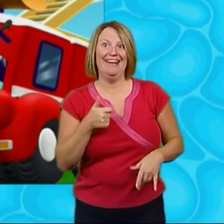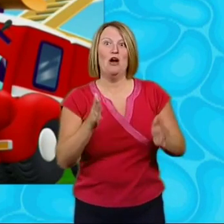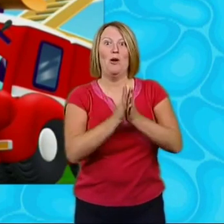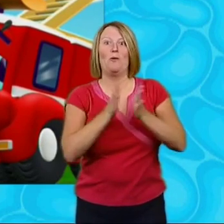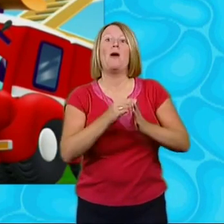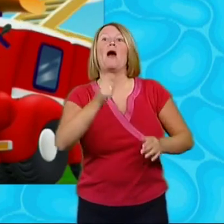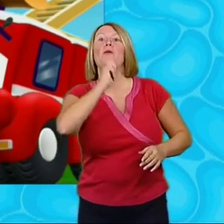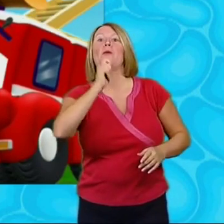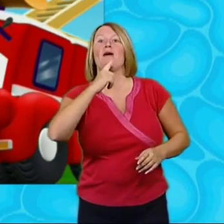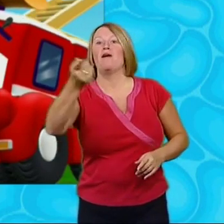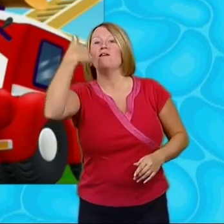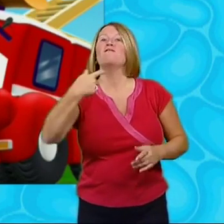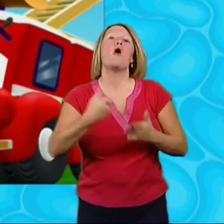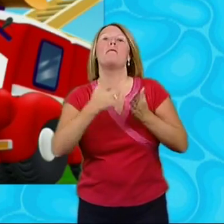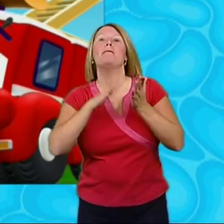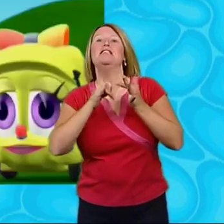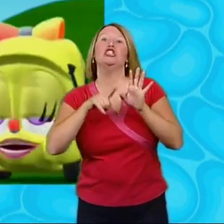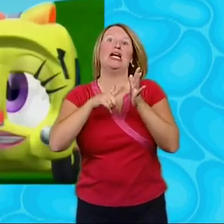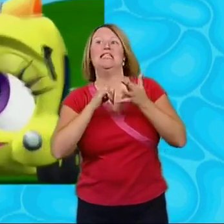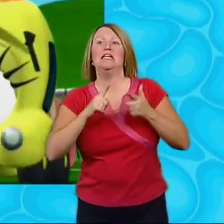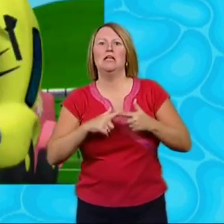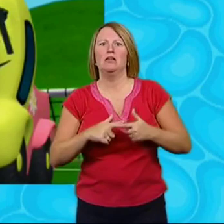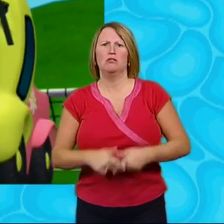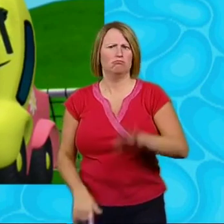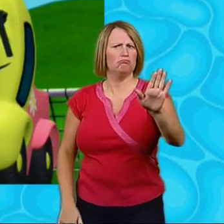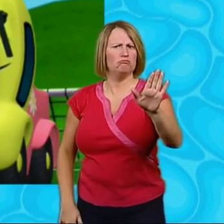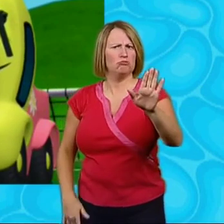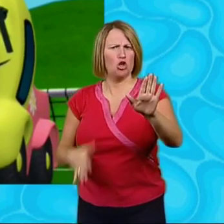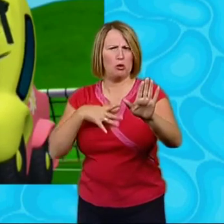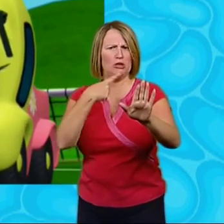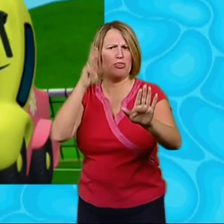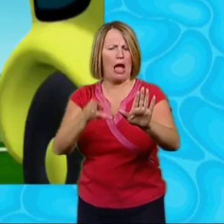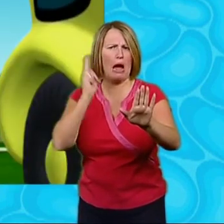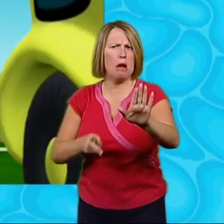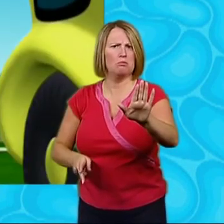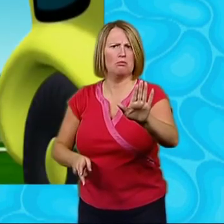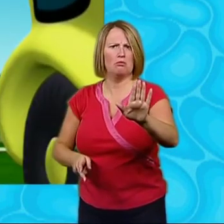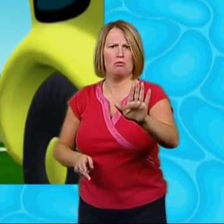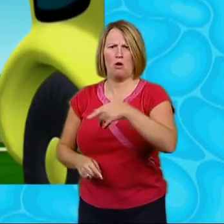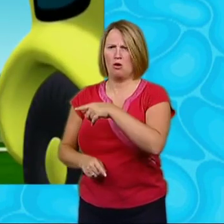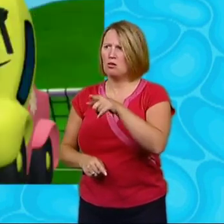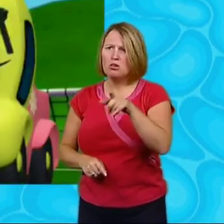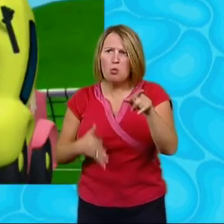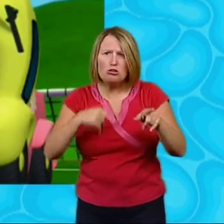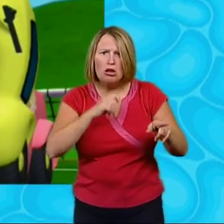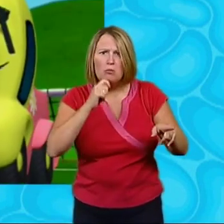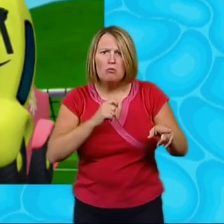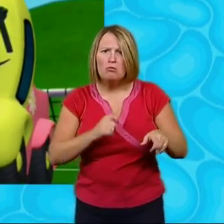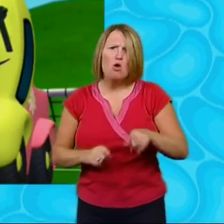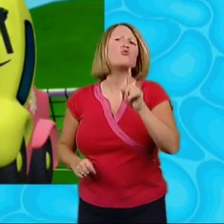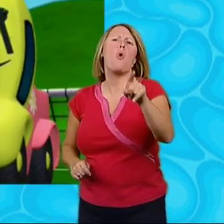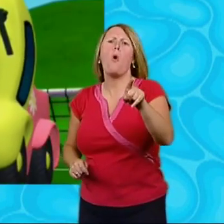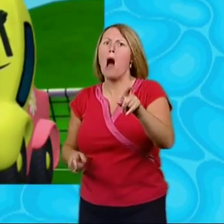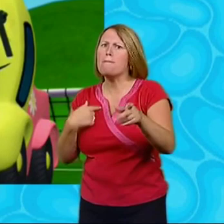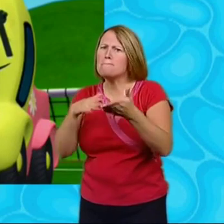Yes, one ice cream cone coming up for Messy Jessie. I wish you wouldn't say that. You don't want the ice cream? Not